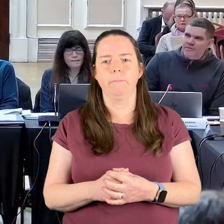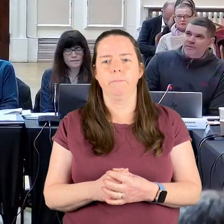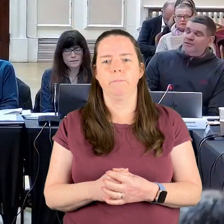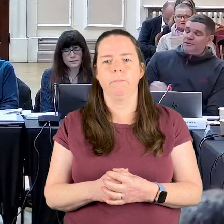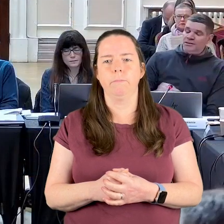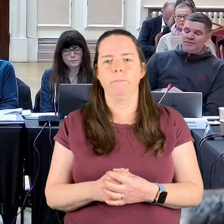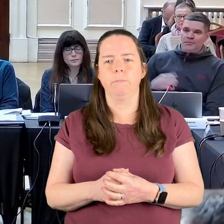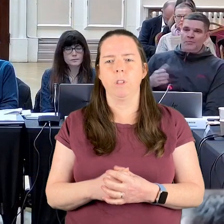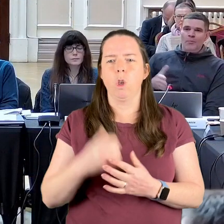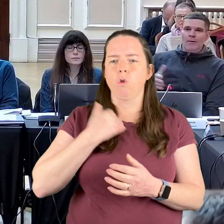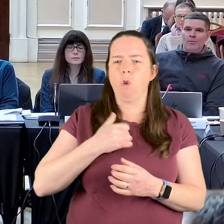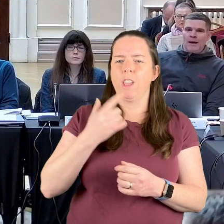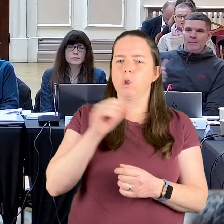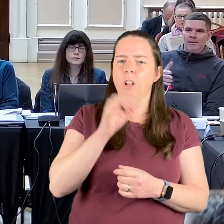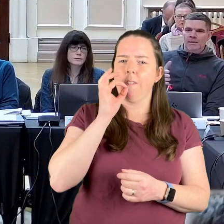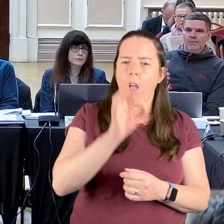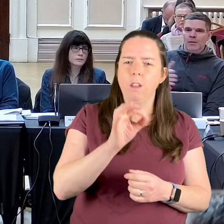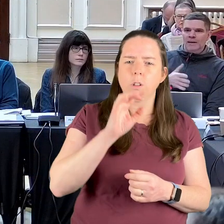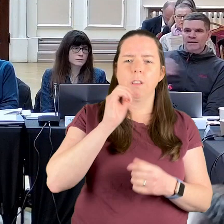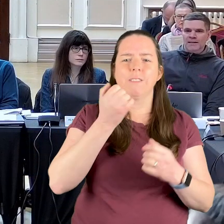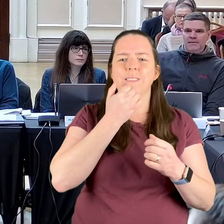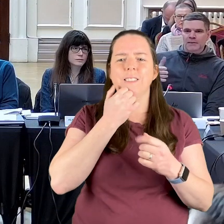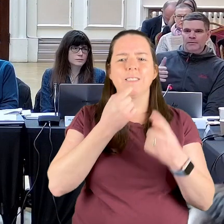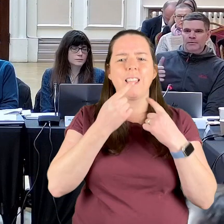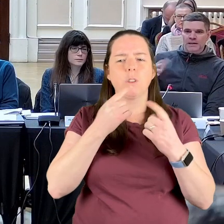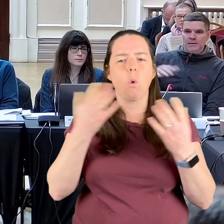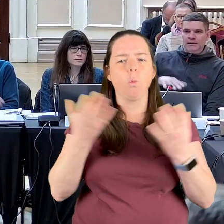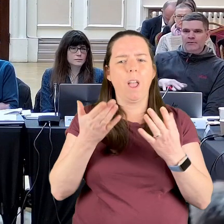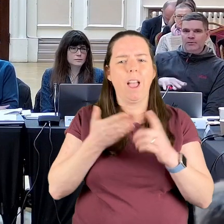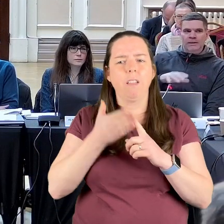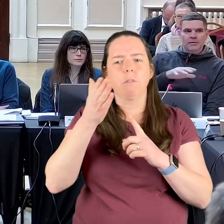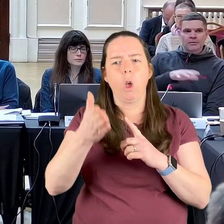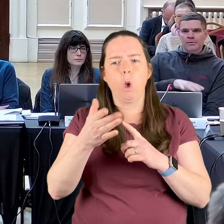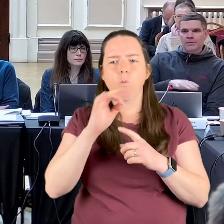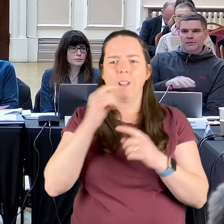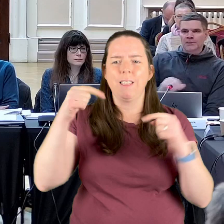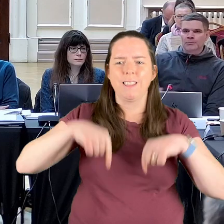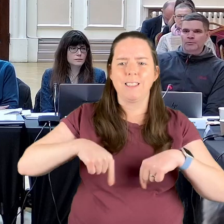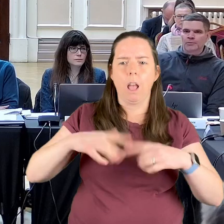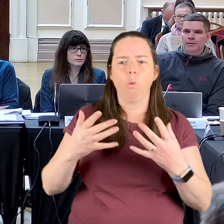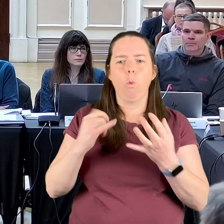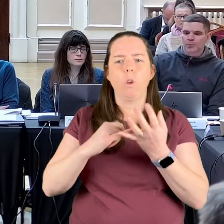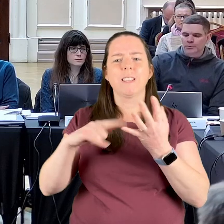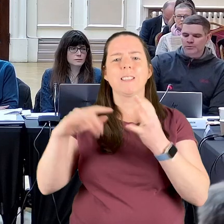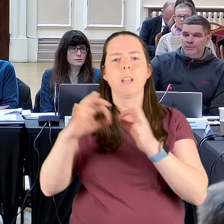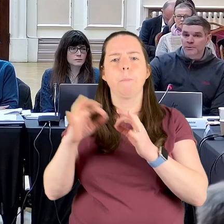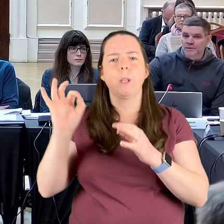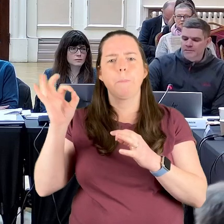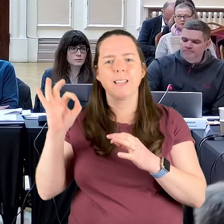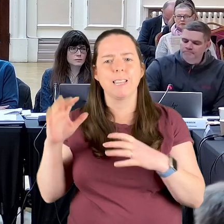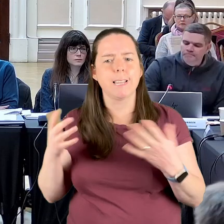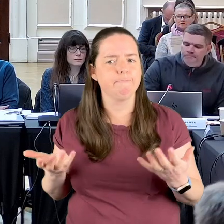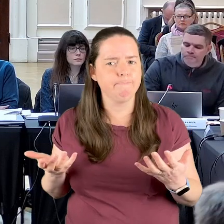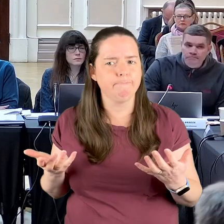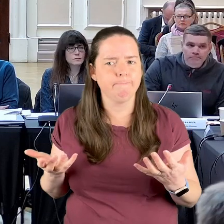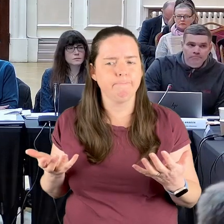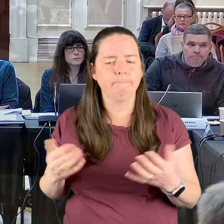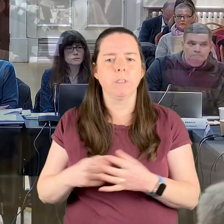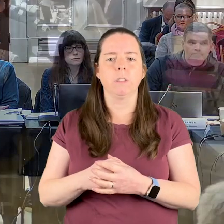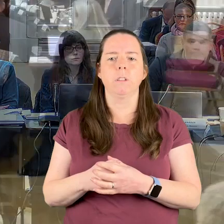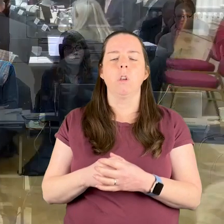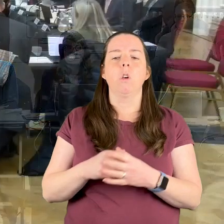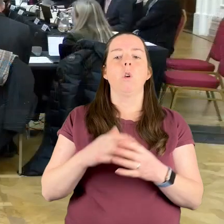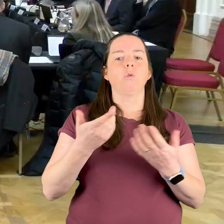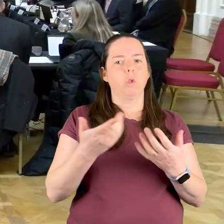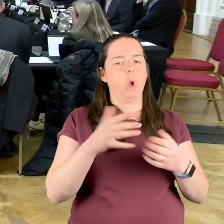And sorry, I should have asked. And where will that be? Where will that data go? Will it come here, or will it go to a subgroup, subboard, subcommittee? So there is